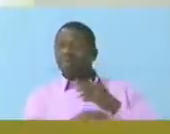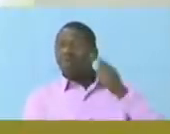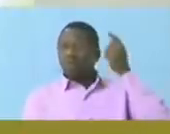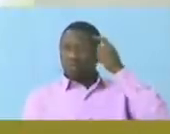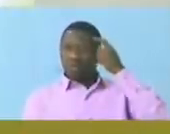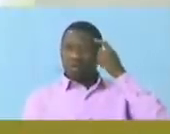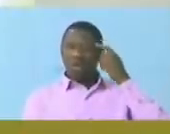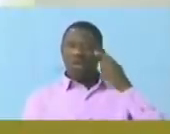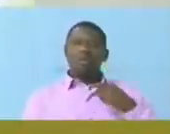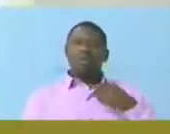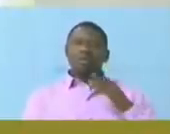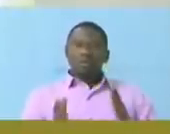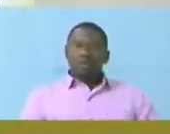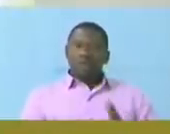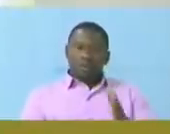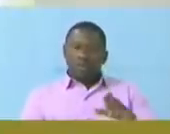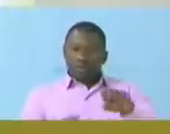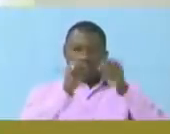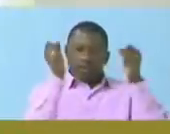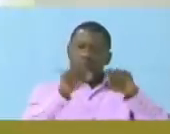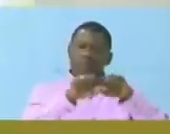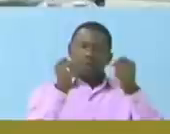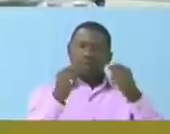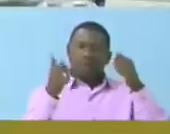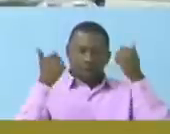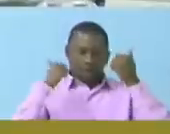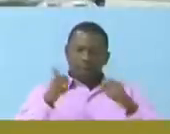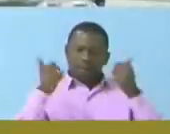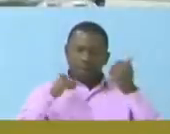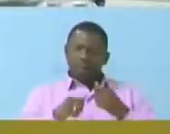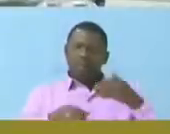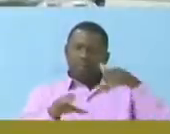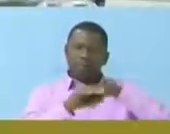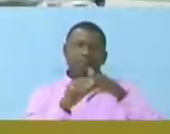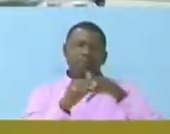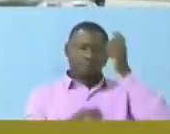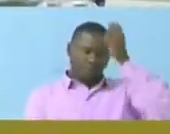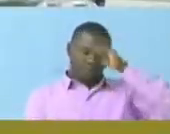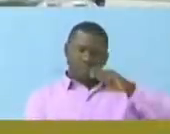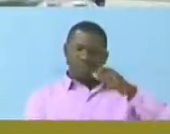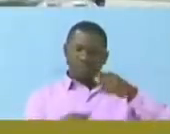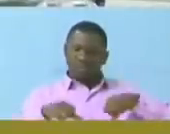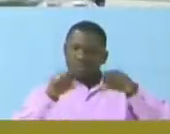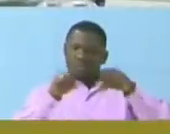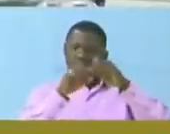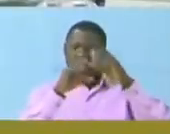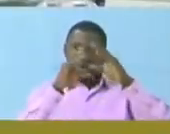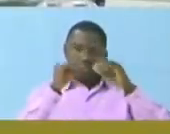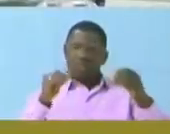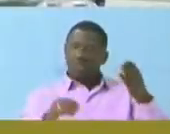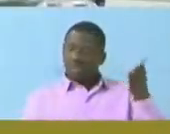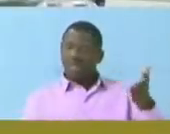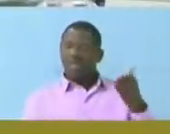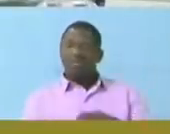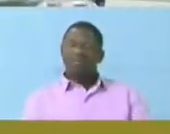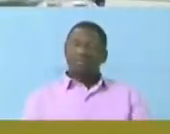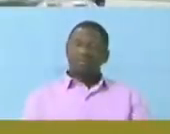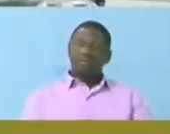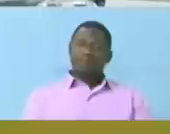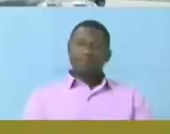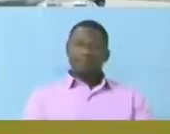But hanging be a long time police on call at Gundaro ko hanamadi nyanta tinya betendantan kake police